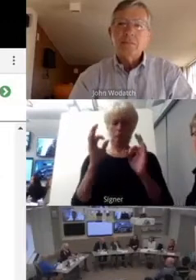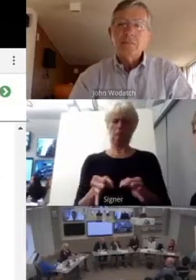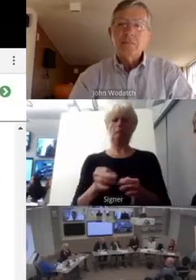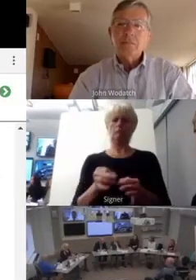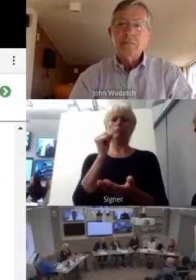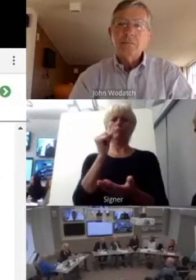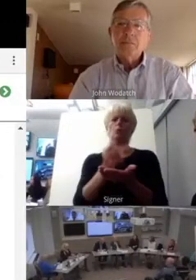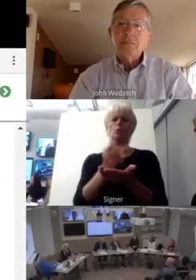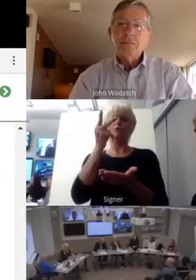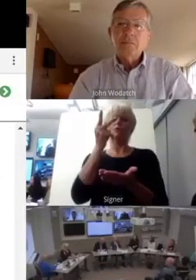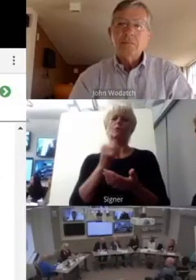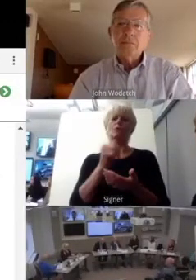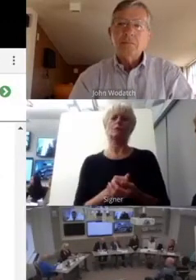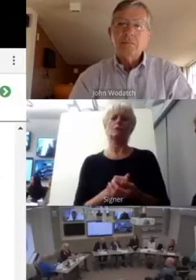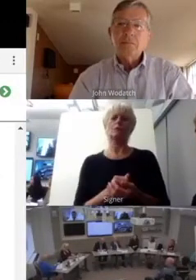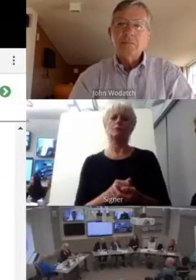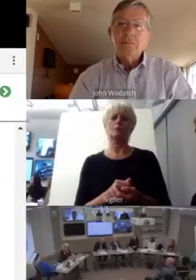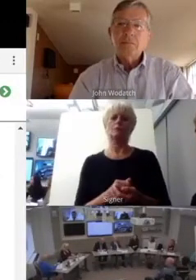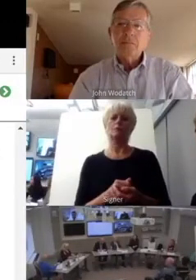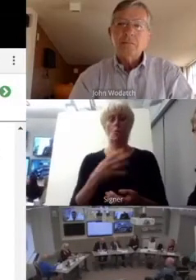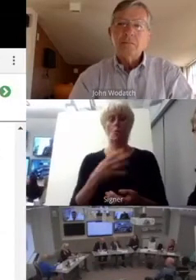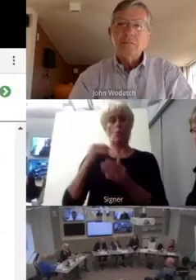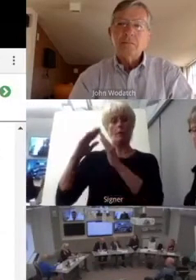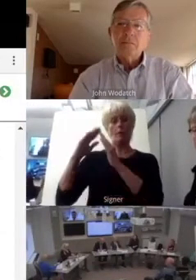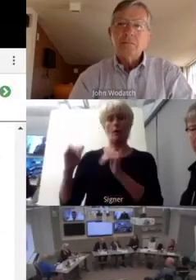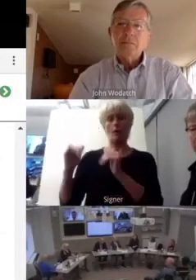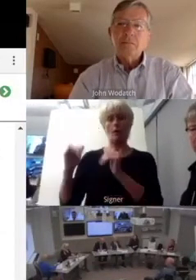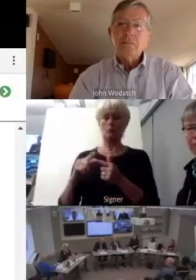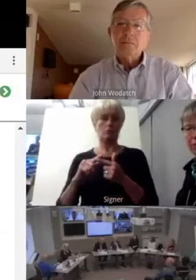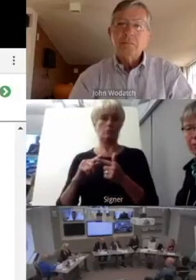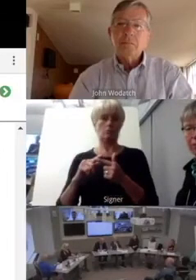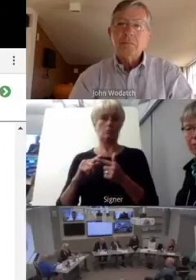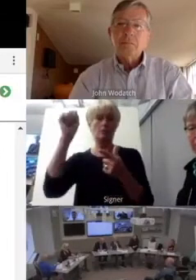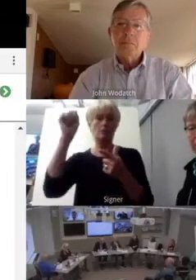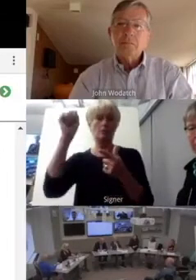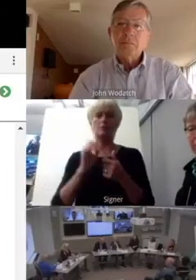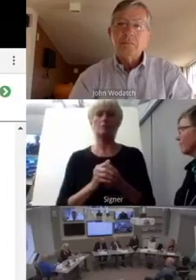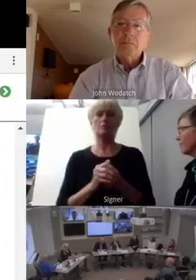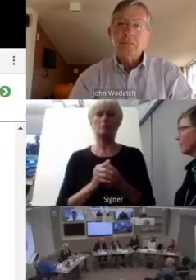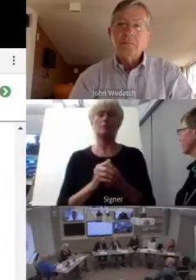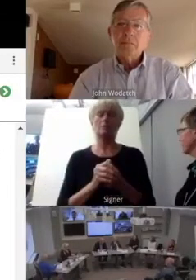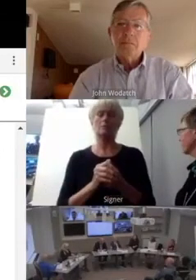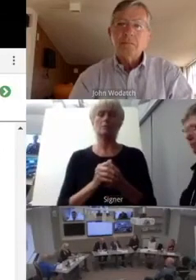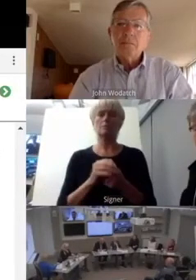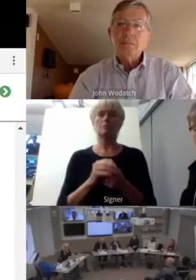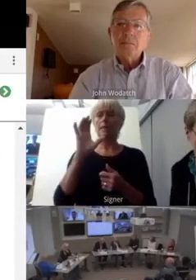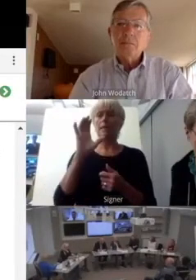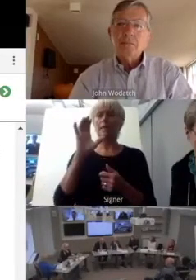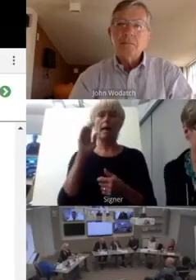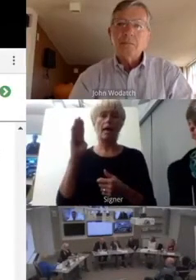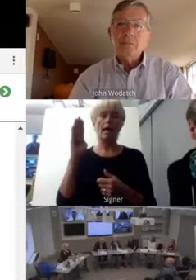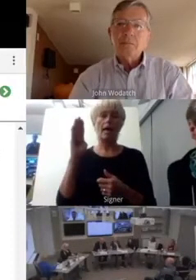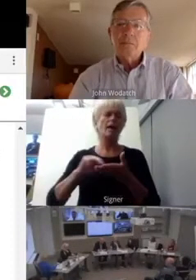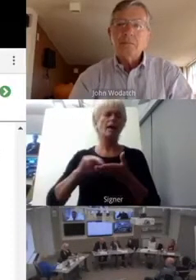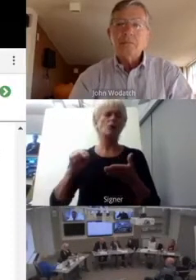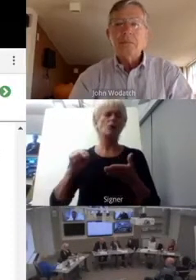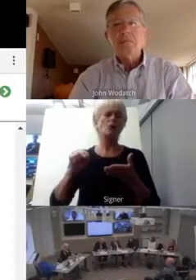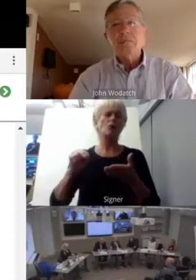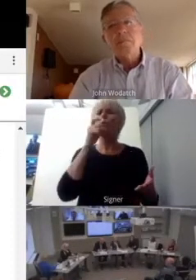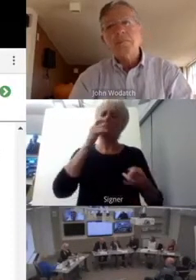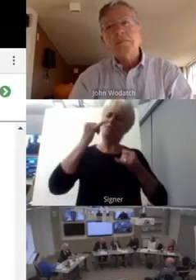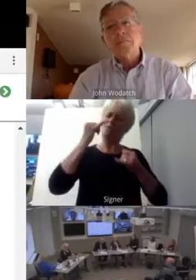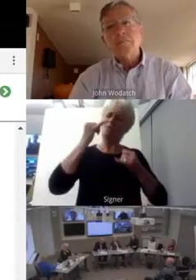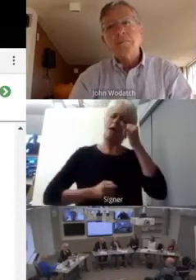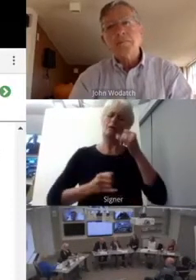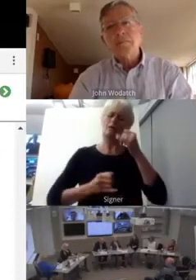House? Is it the president? Is it a cabinet secretary? So sometimes it depends. I'll give you